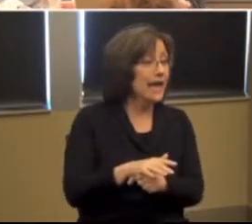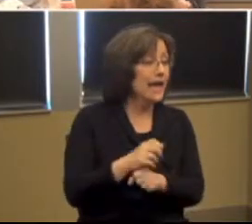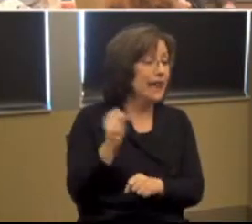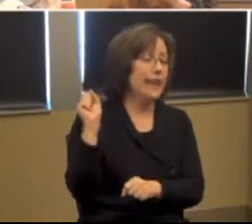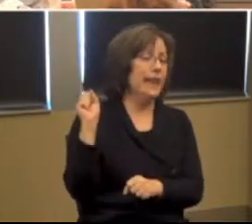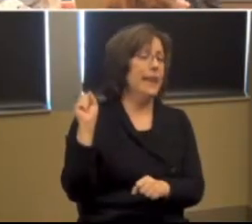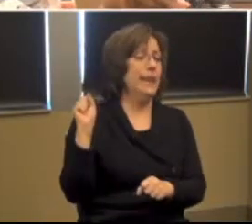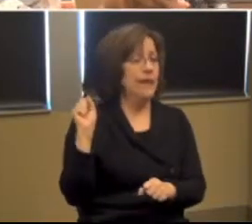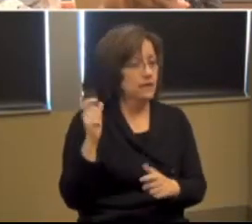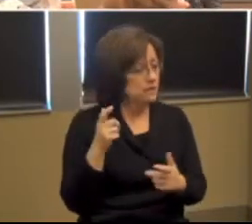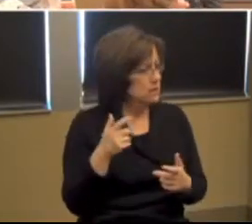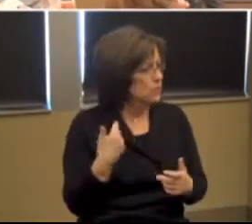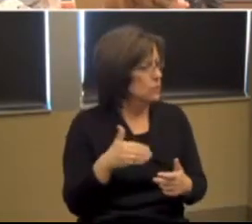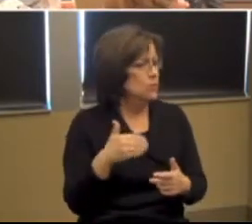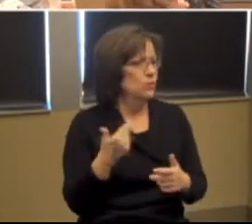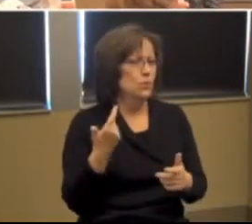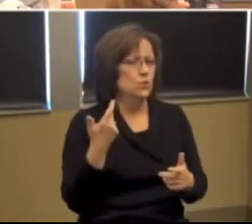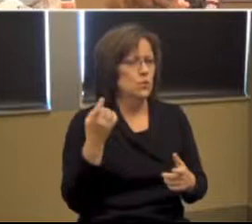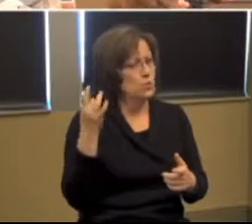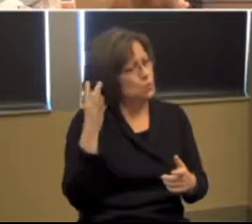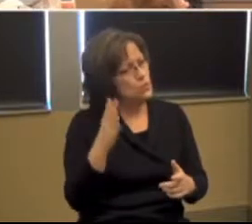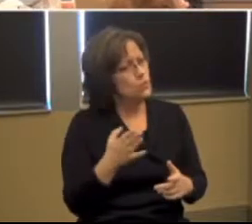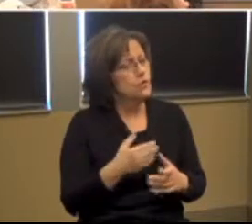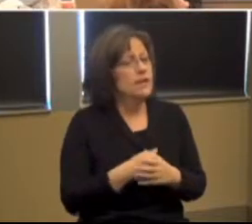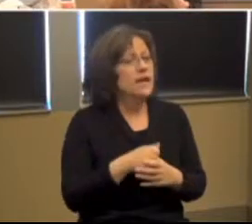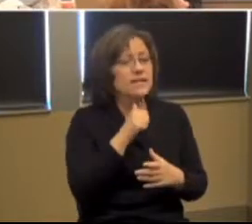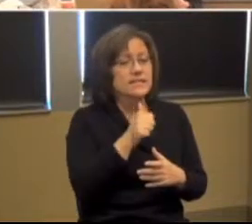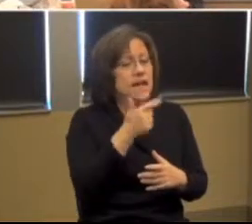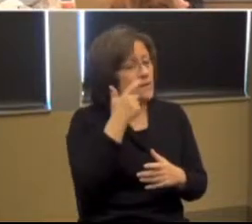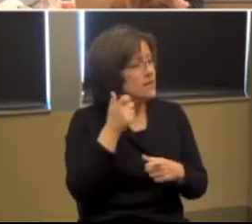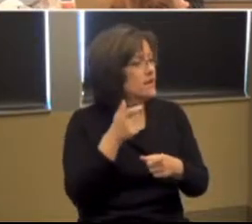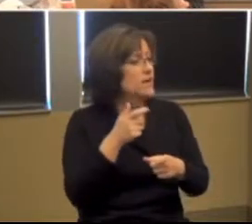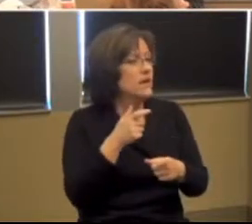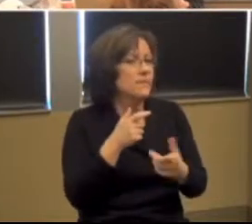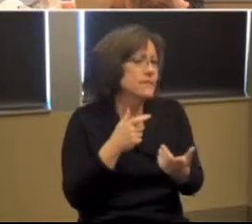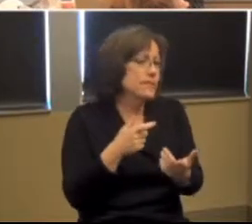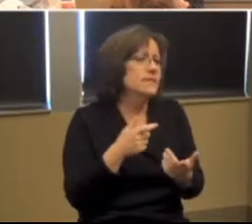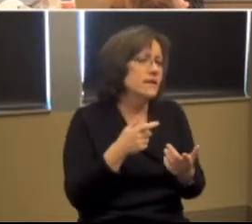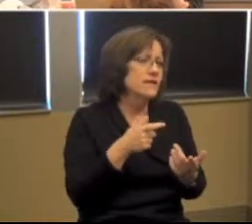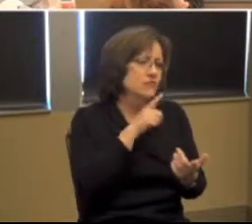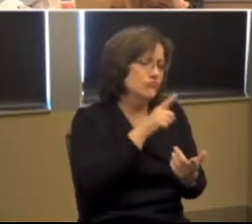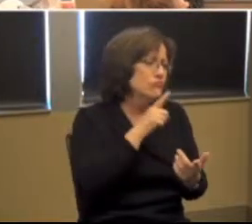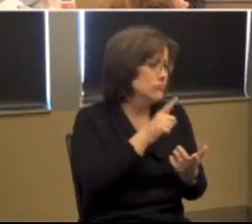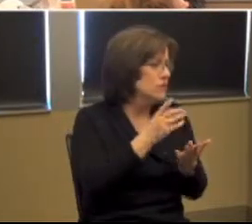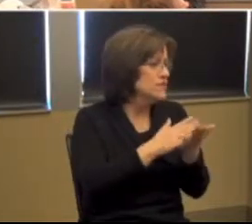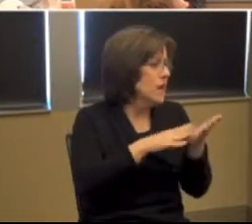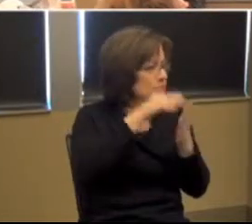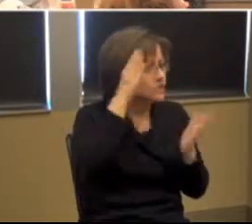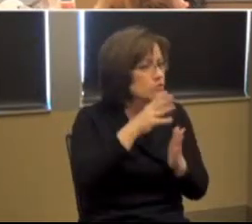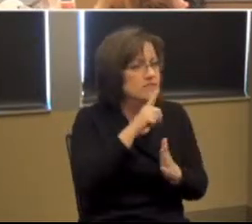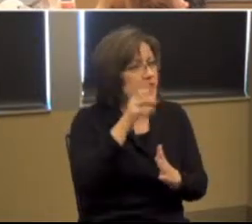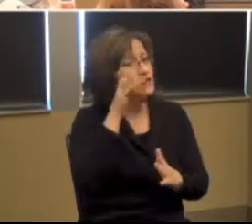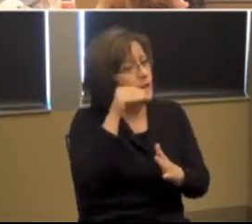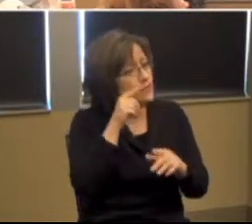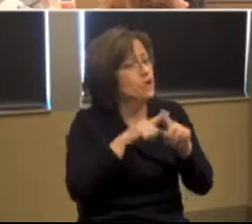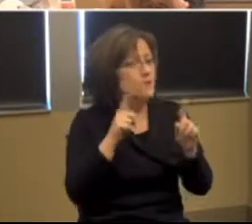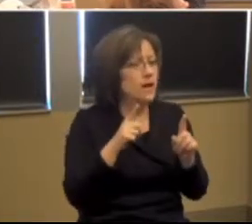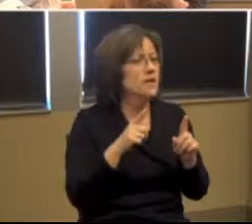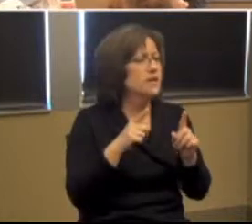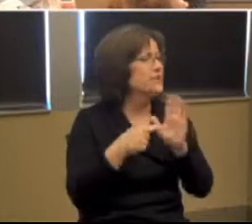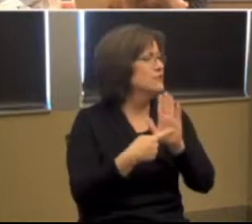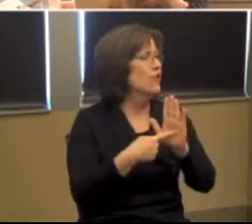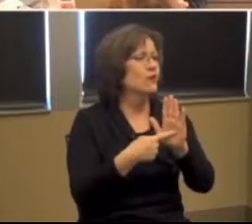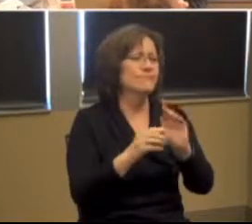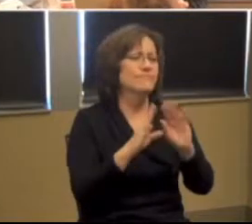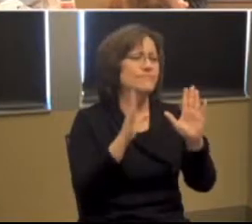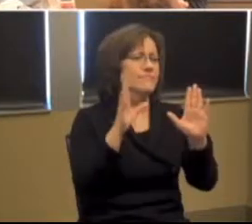Behavior. Huge bursts of behavior. That's not to say our students aren't stubborn, but it just shows the breakdown in communication.